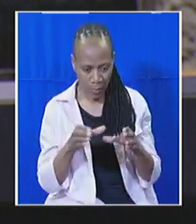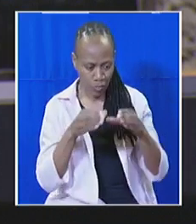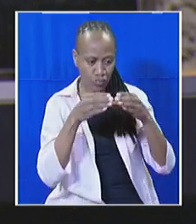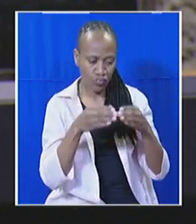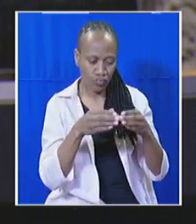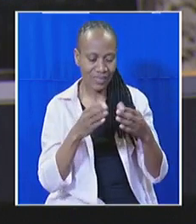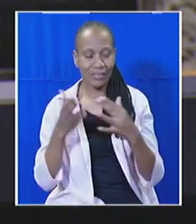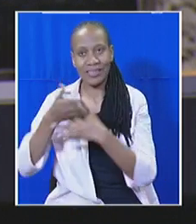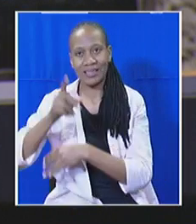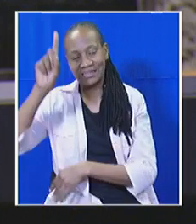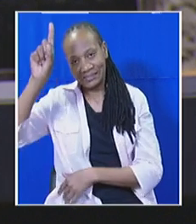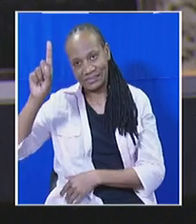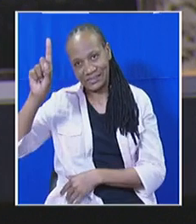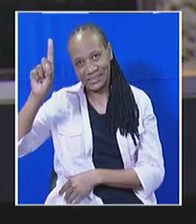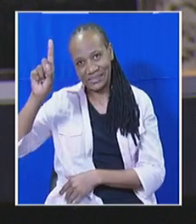order.